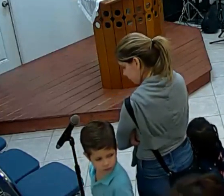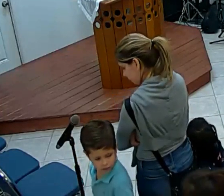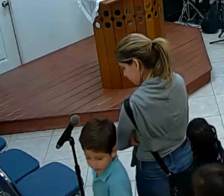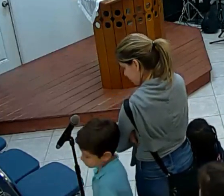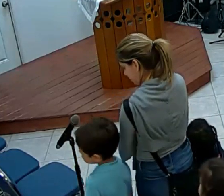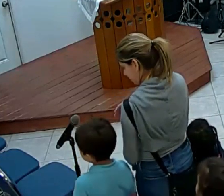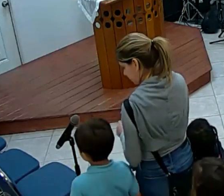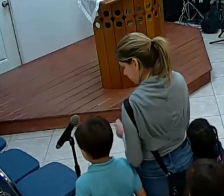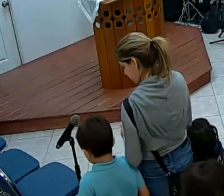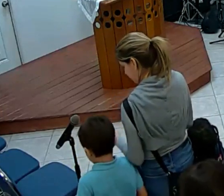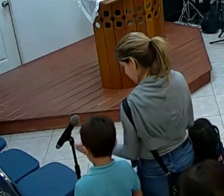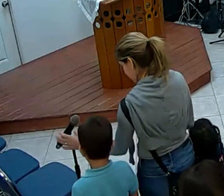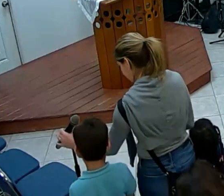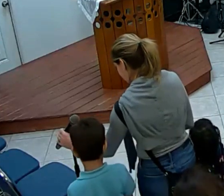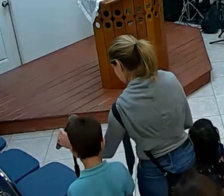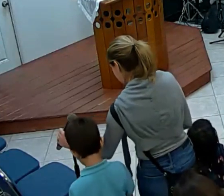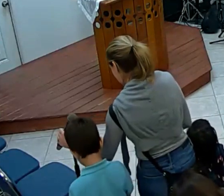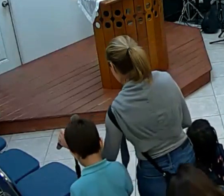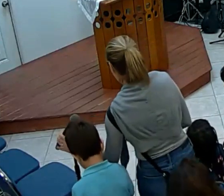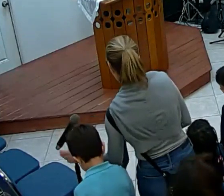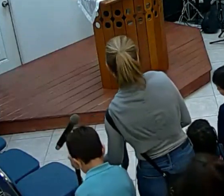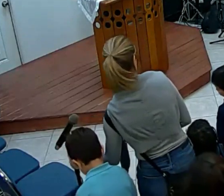Now we're going to have a word of adoration to the Lord.